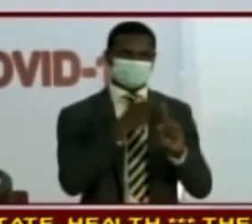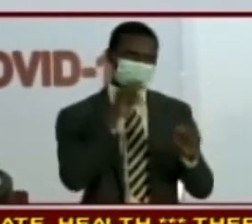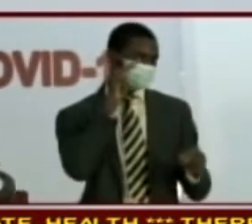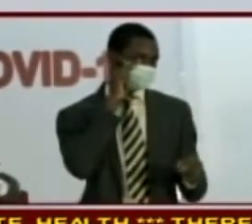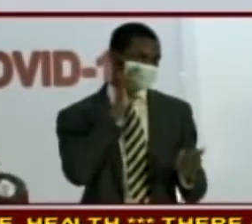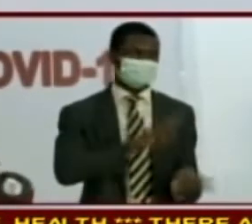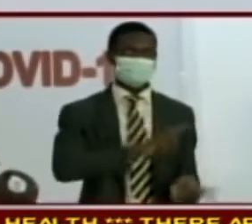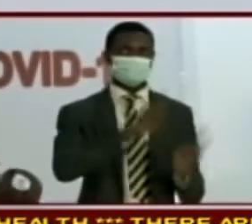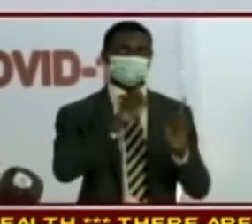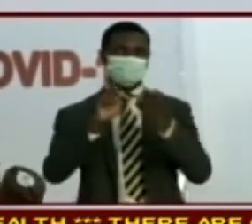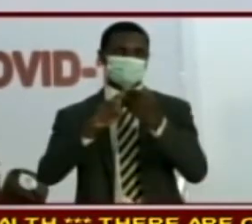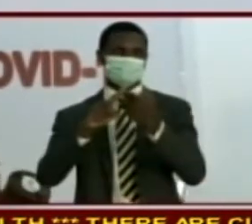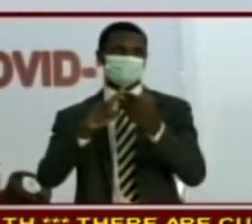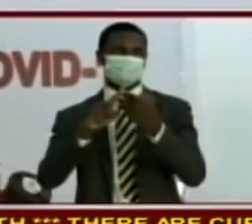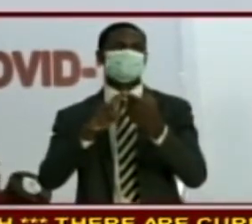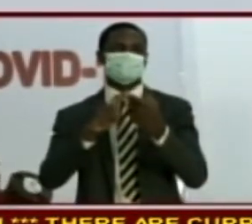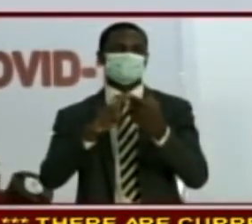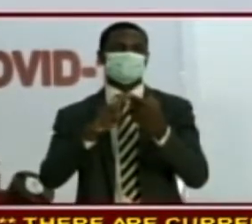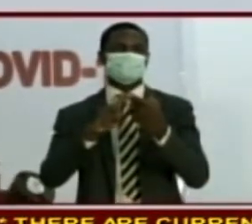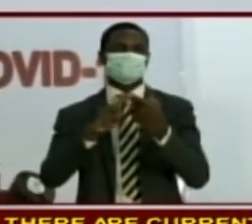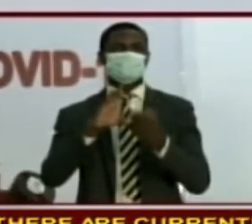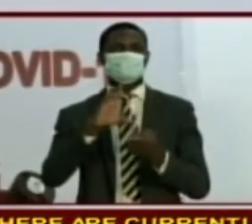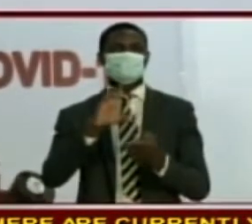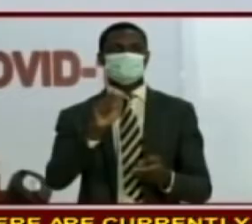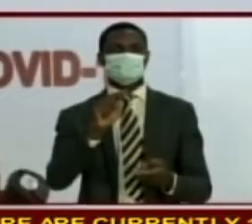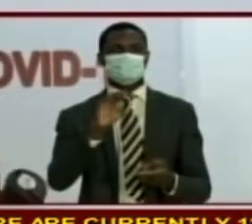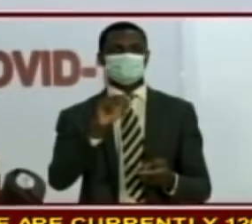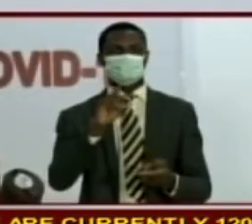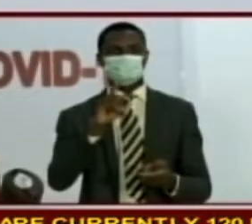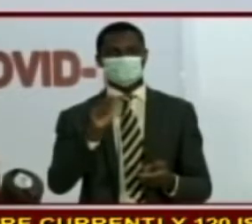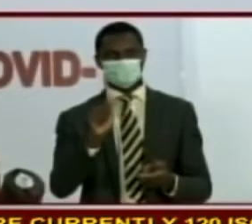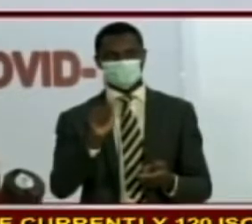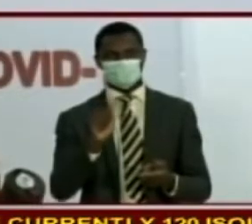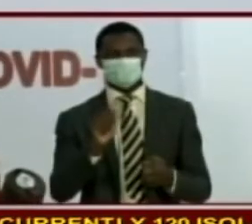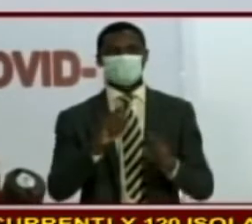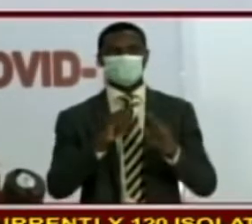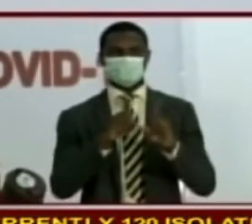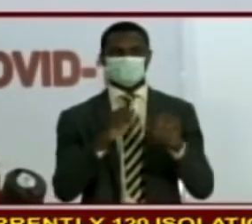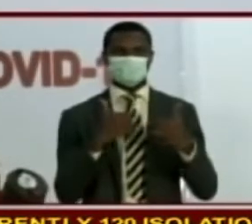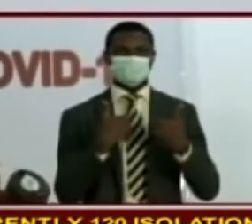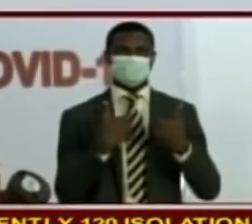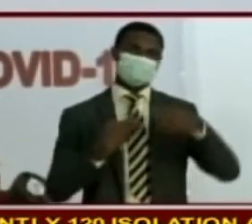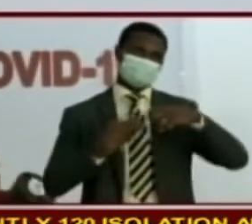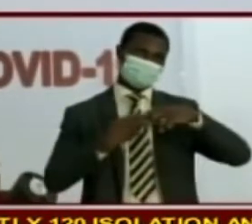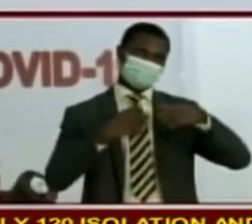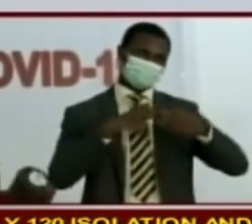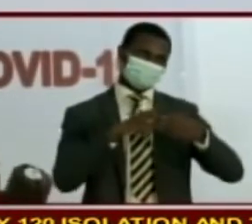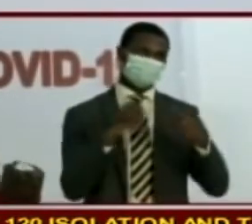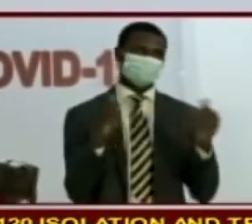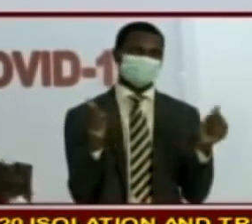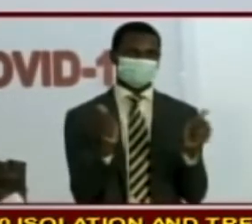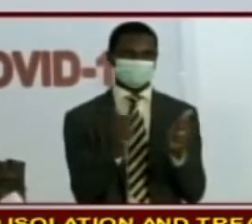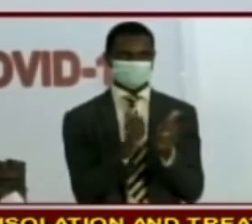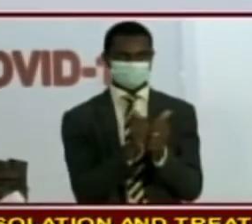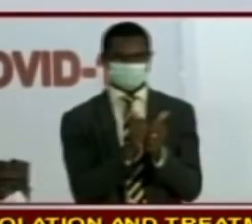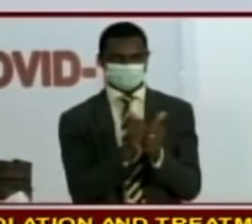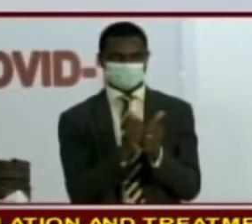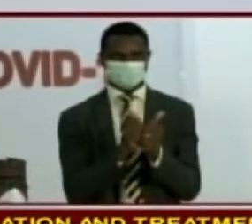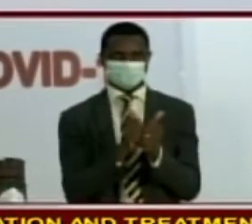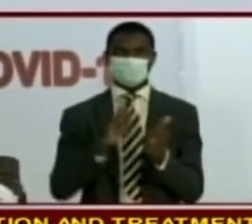Canada. There was an issue with the landing